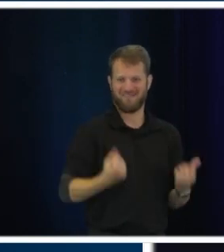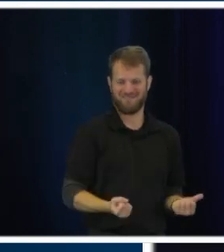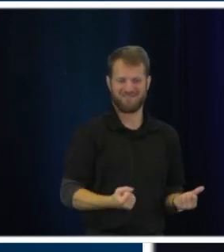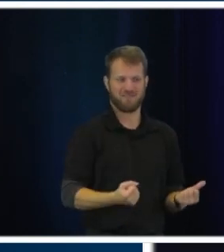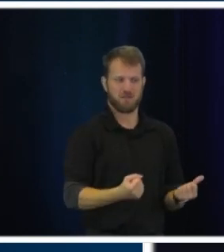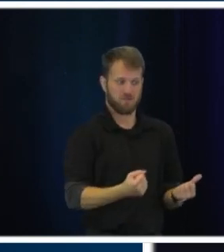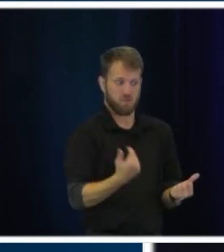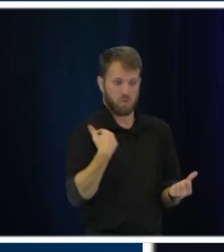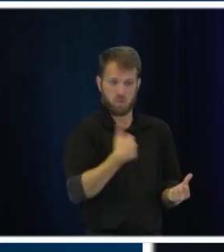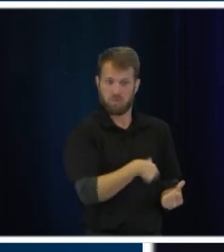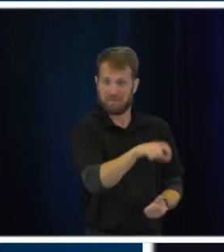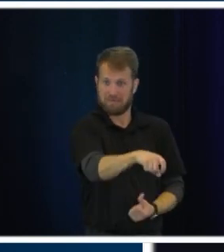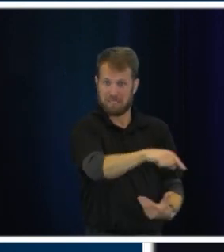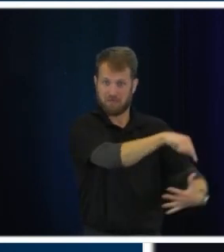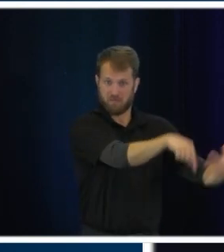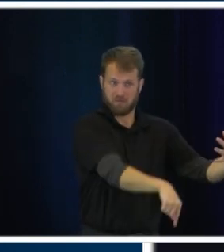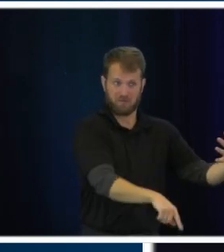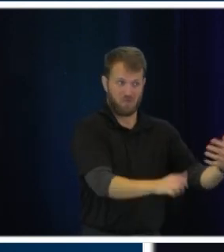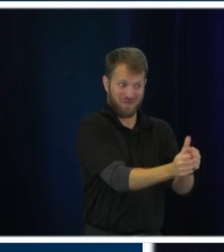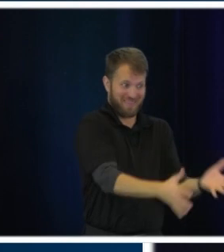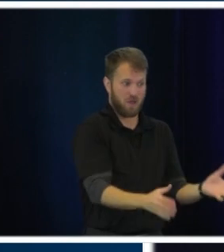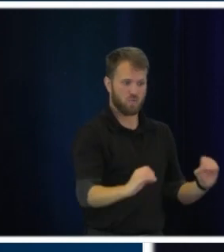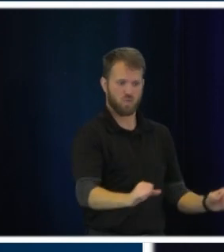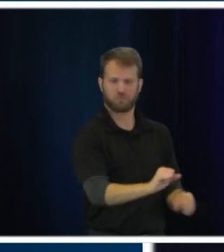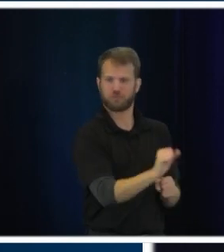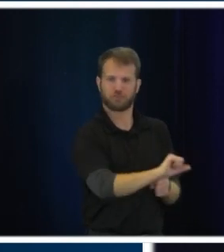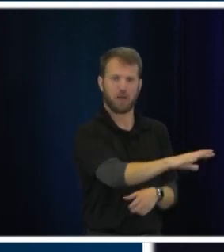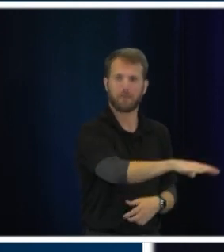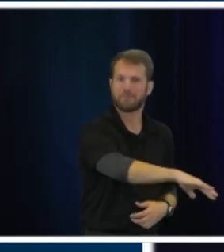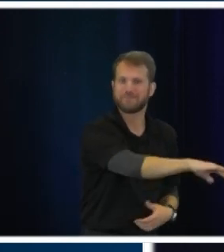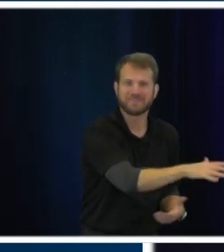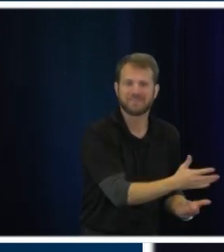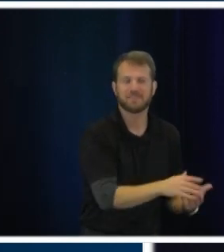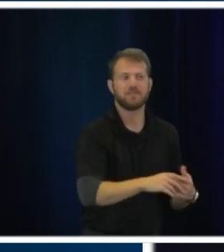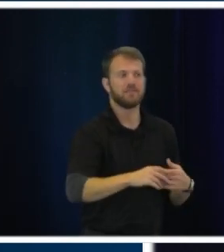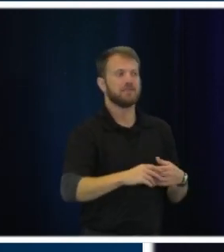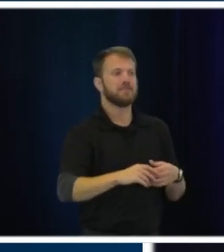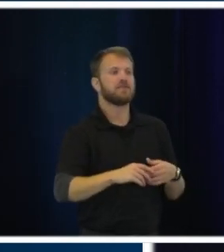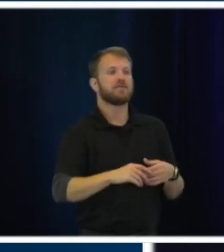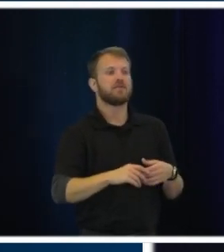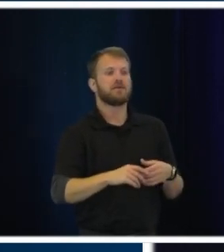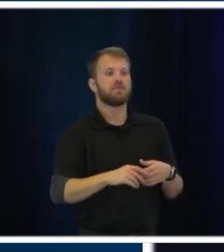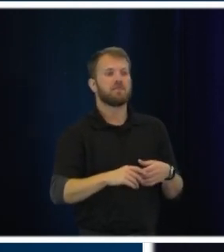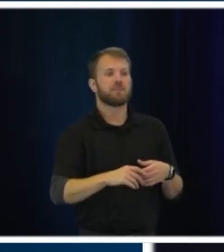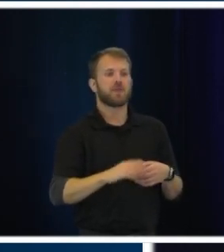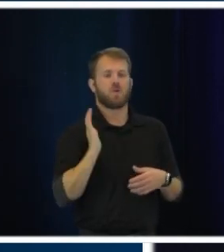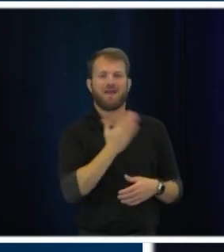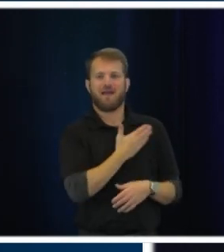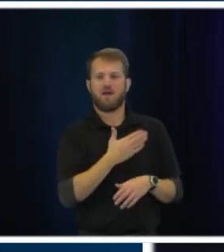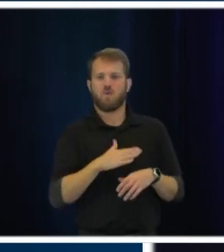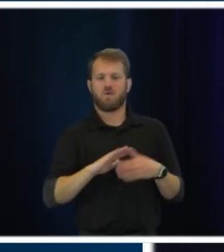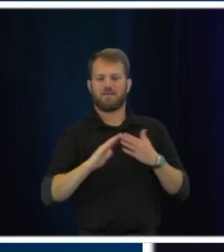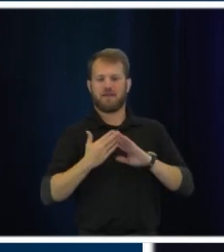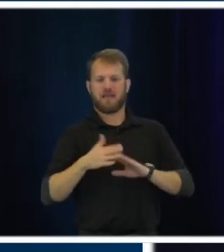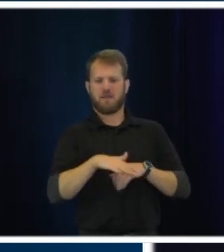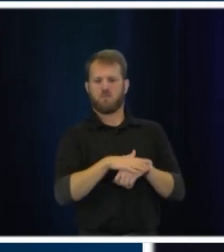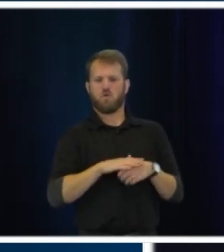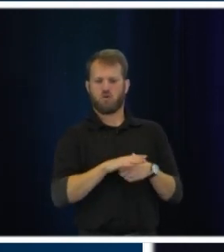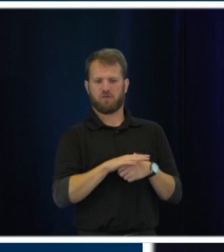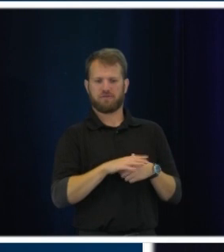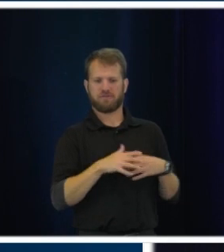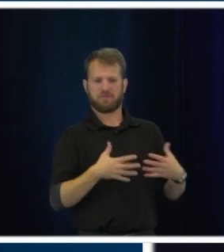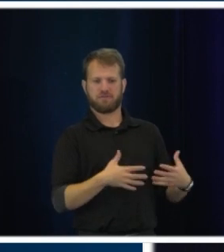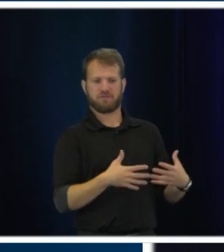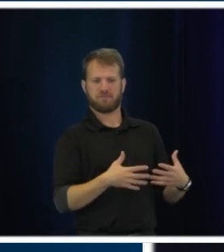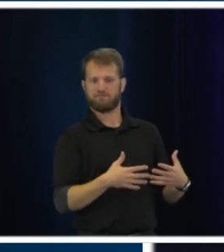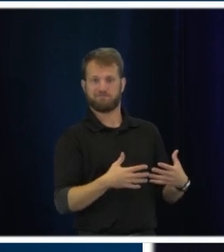And without those resources, there weren't jobs there in their neighborhoods. And so when we look at our neighborhoods today that are not